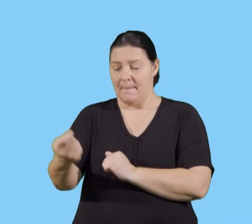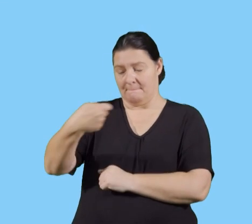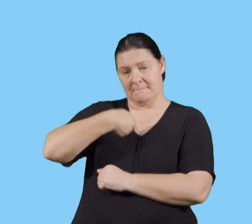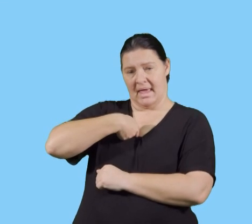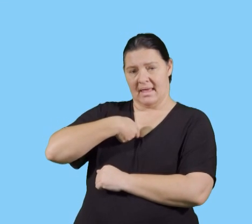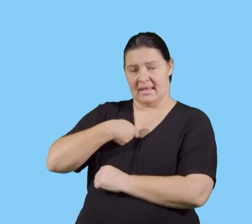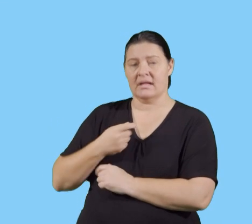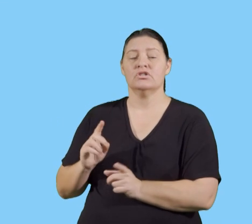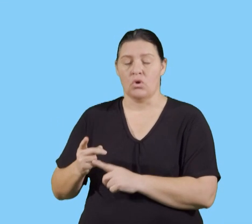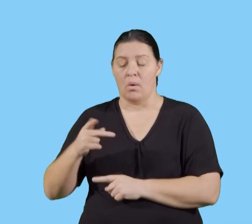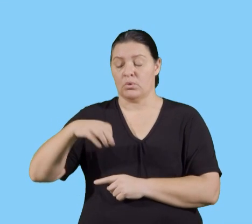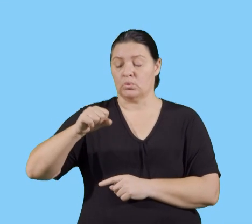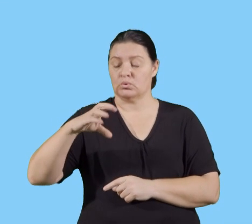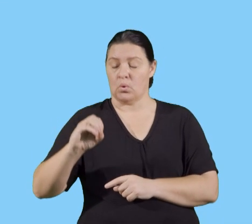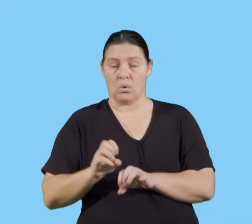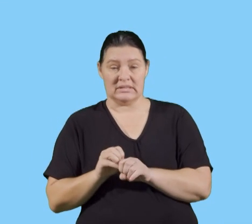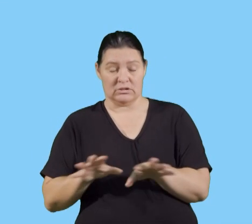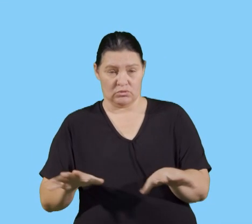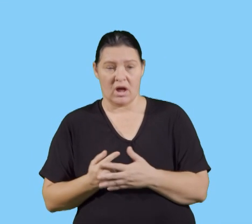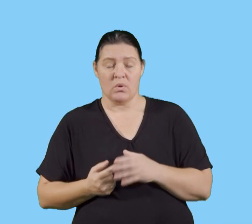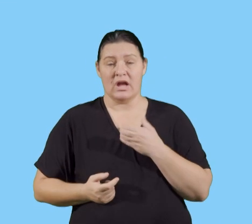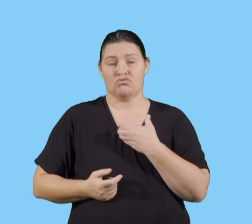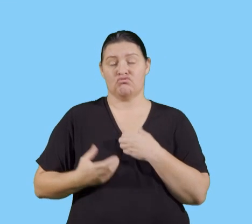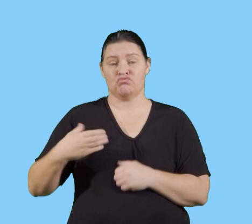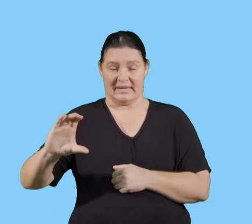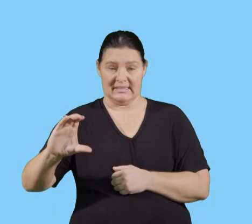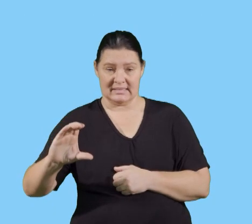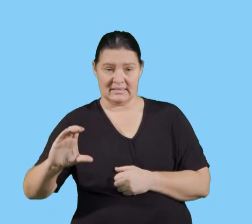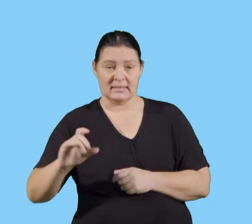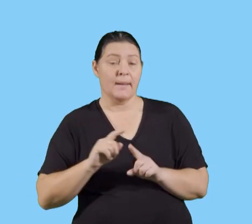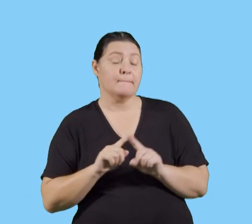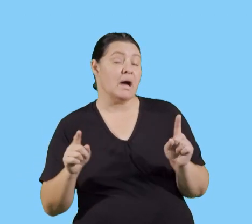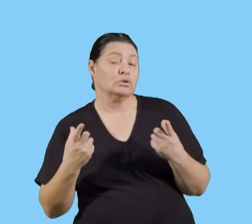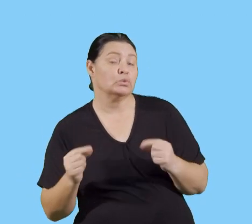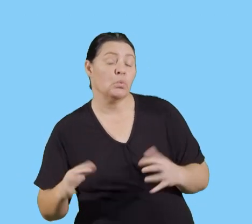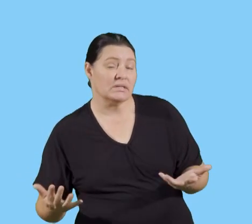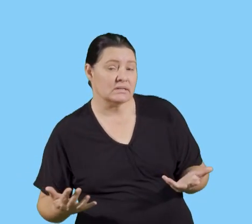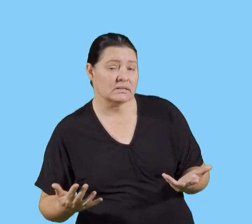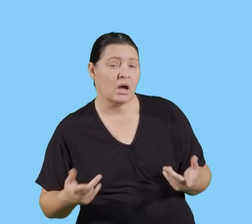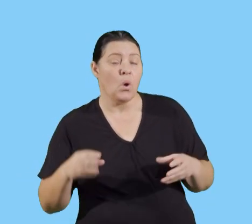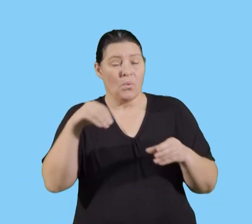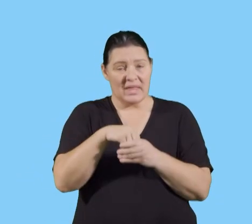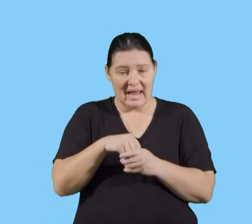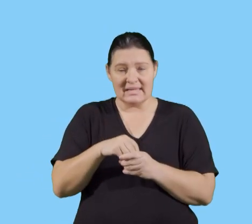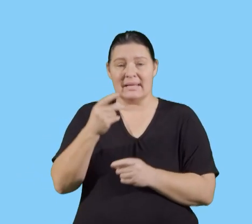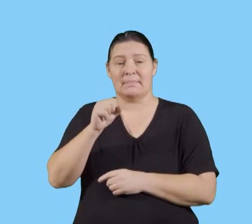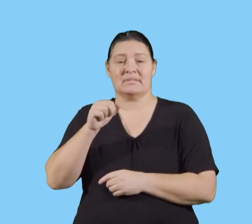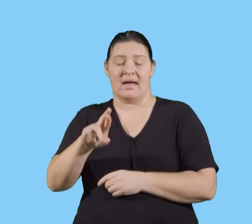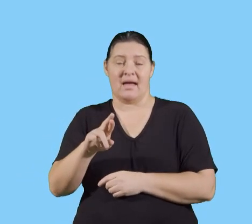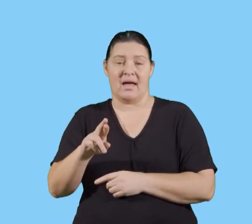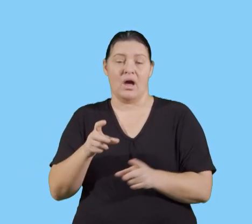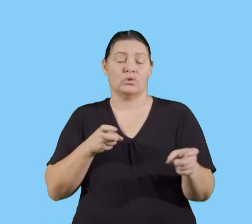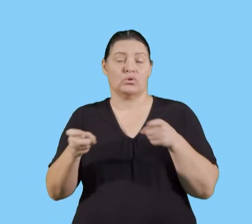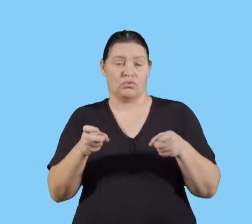Pronto Distributors, then we credit. But we are doing this now in the debtors control. In the debtors